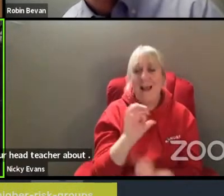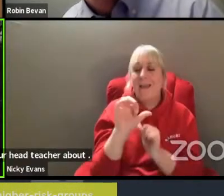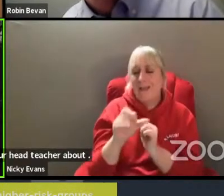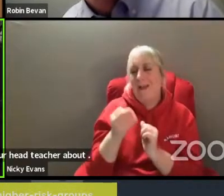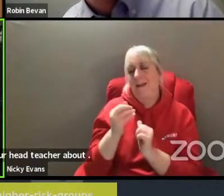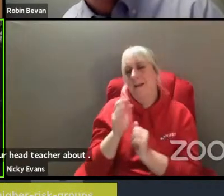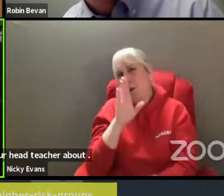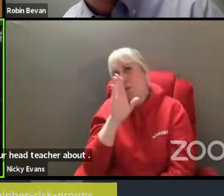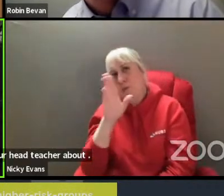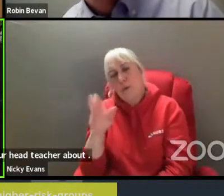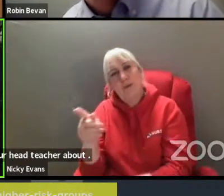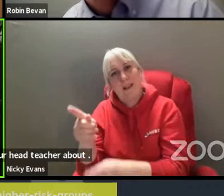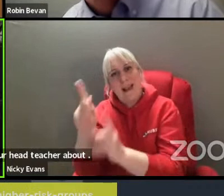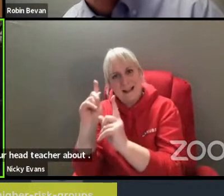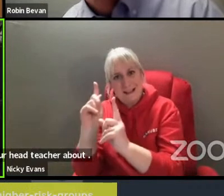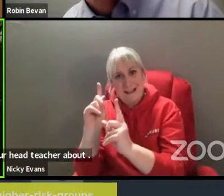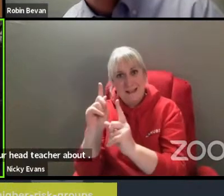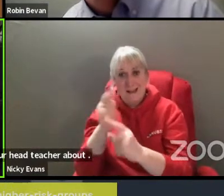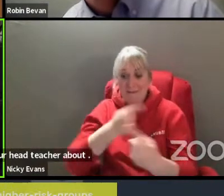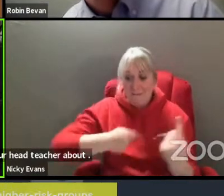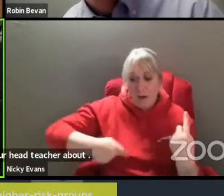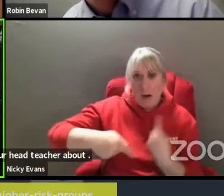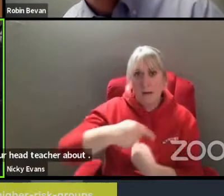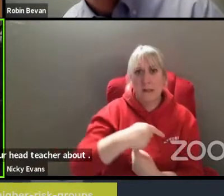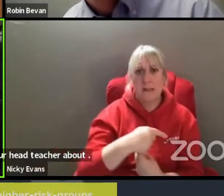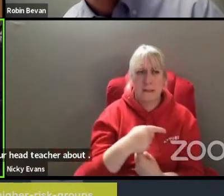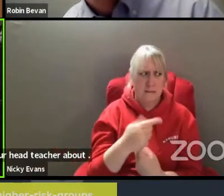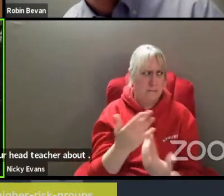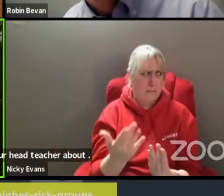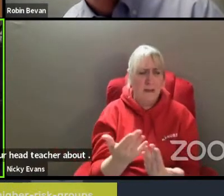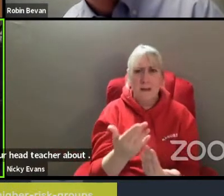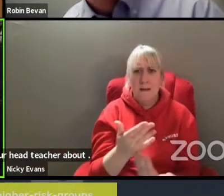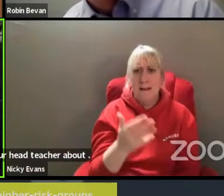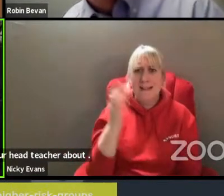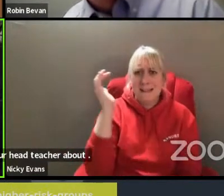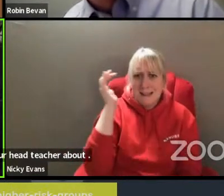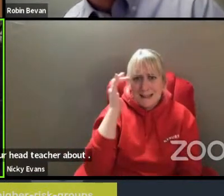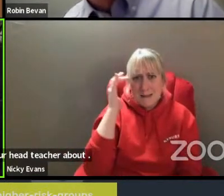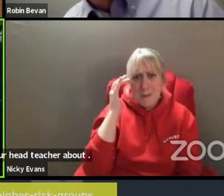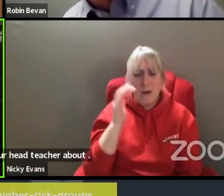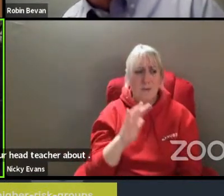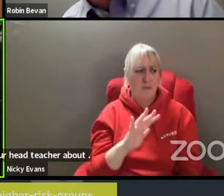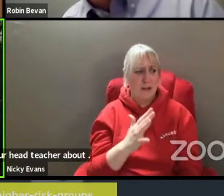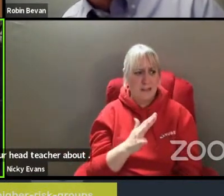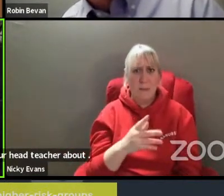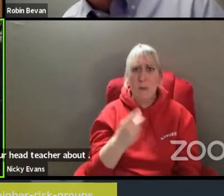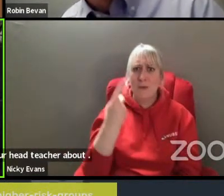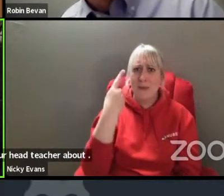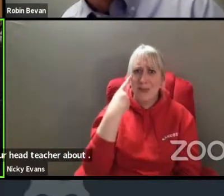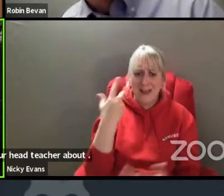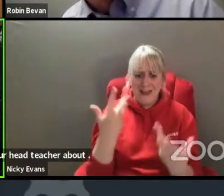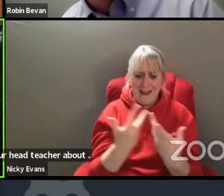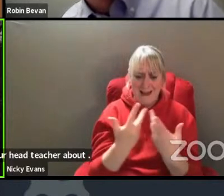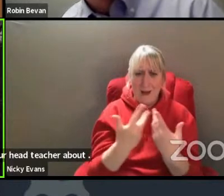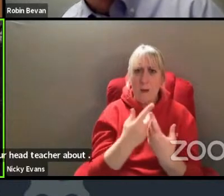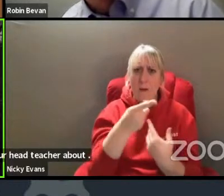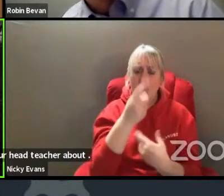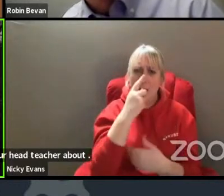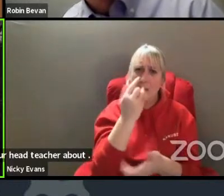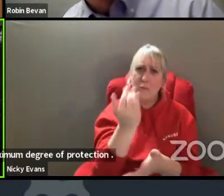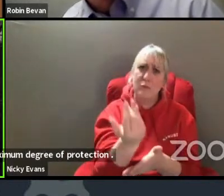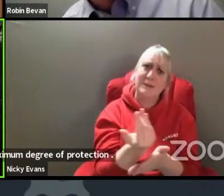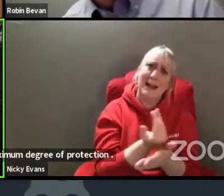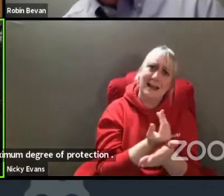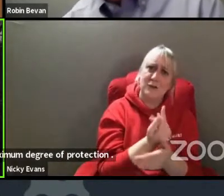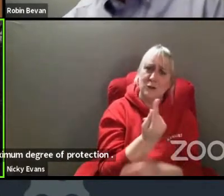teacher. But it seems to us completely sensible and reasonable to think of the maximum ways that you can be protected from taking